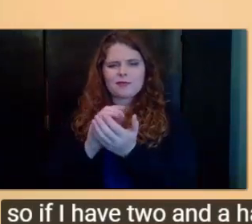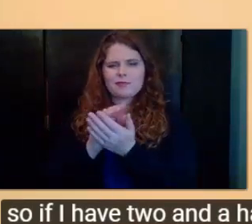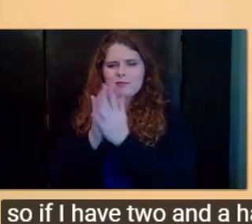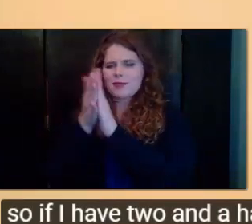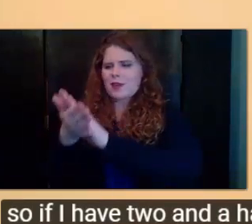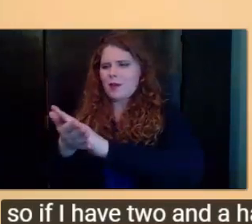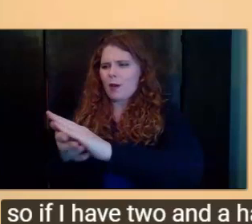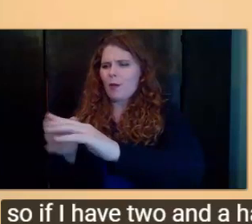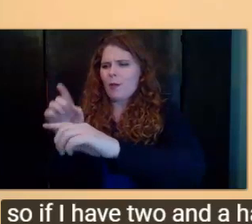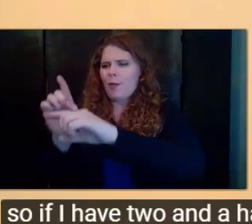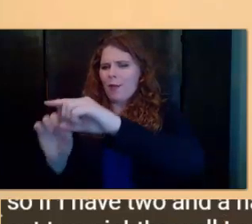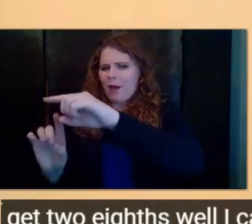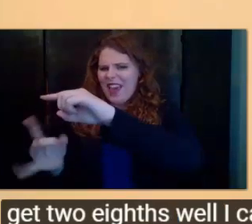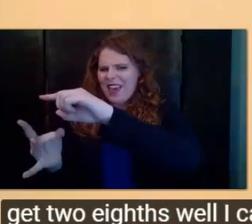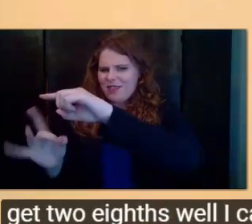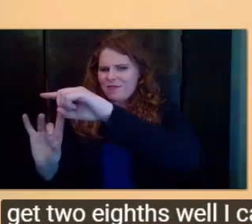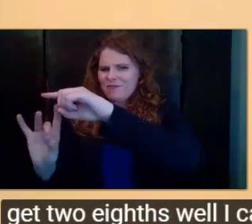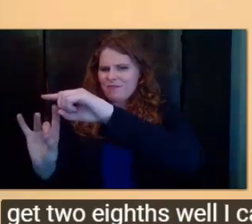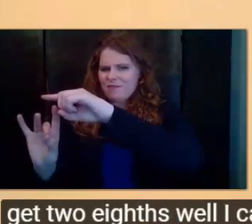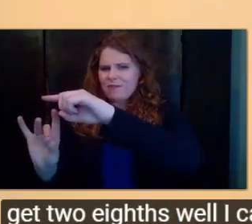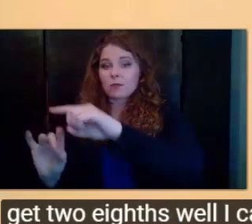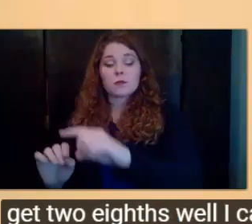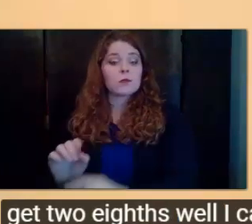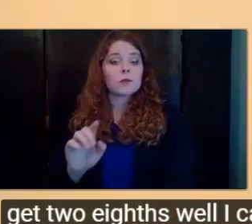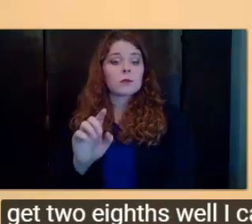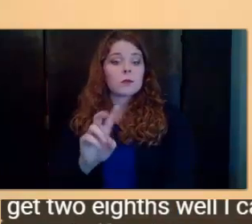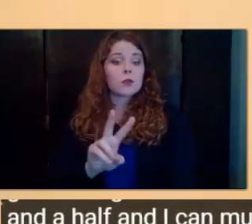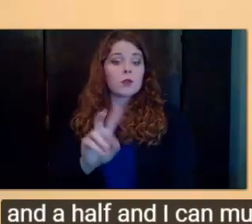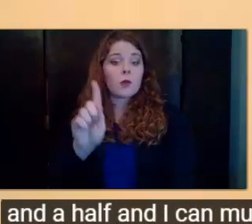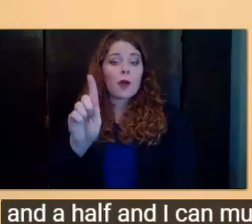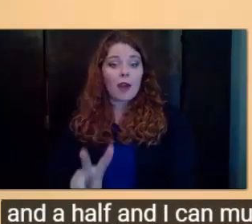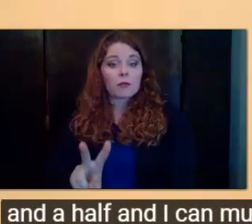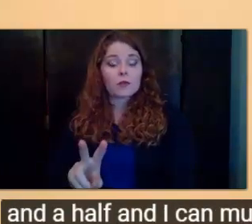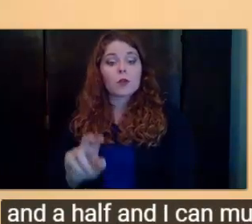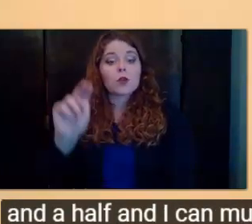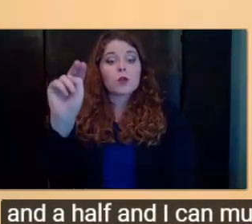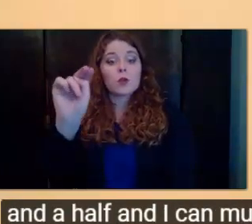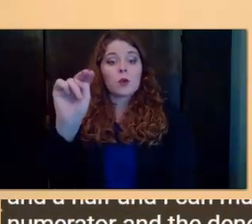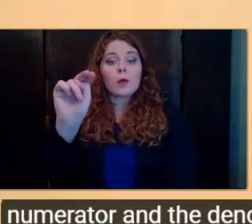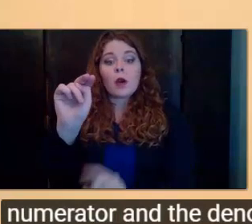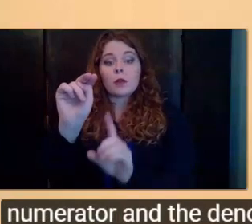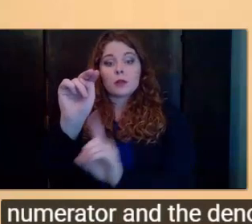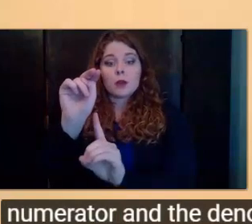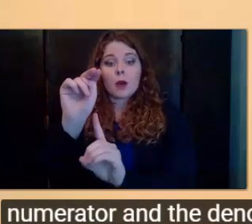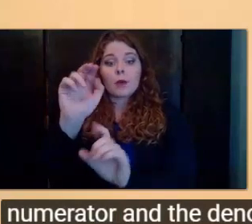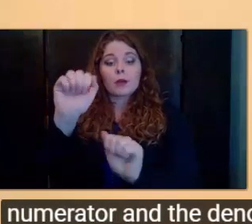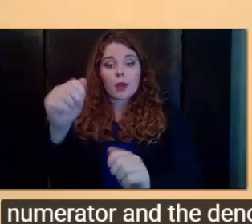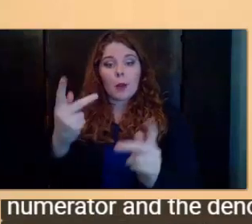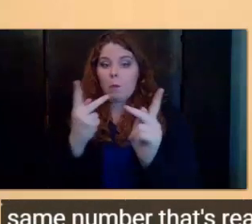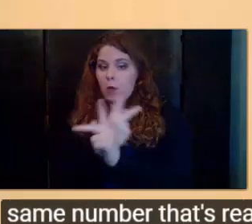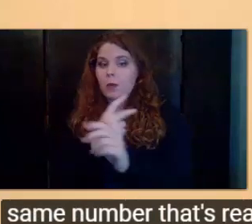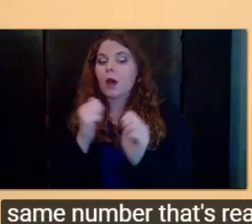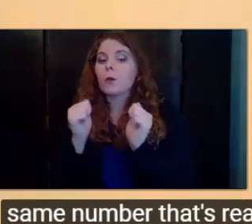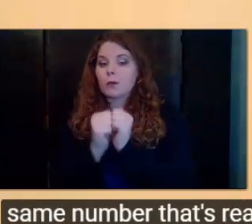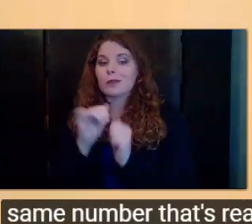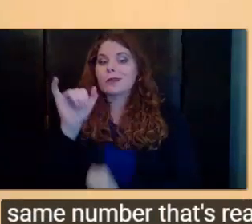Well, I can take this 2 and a half and I can multiply the numerator and the denominator by the same number. That's really important